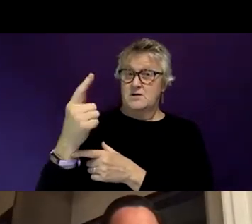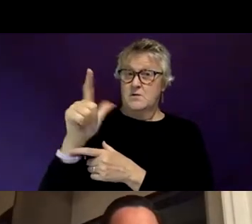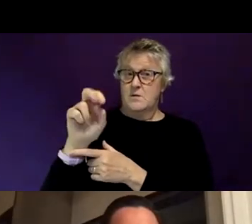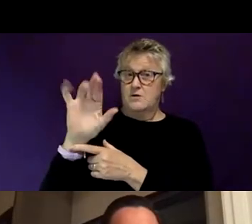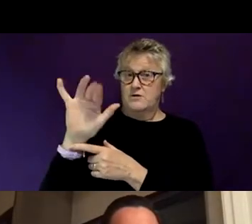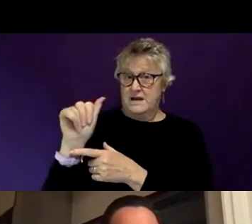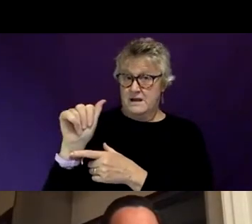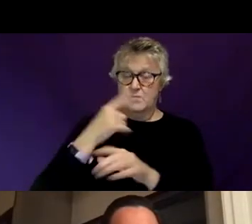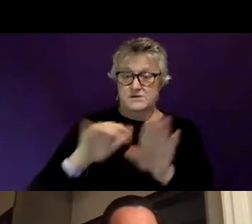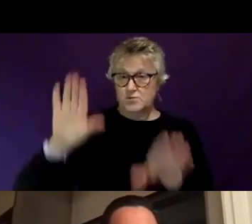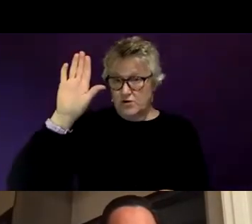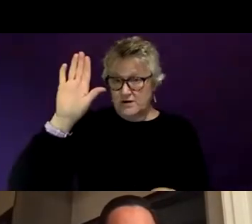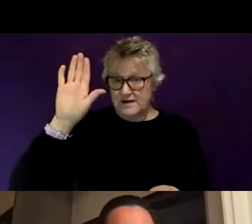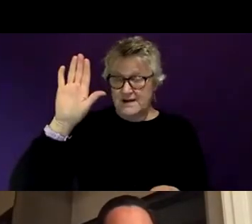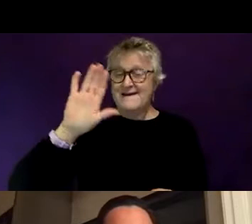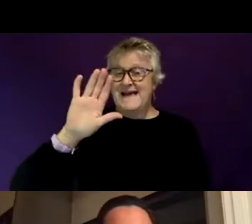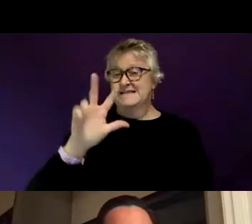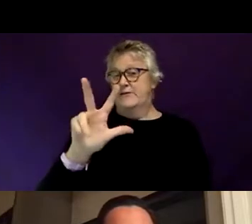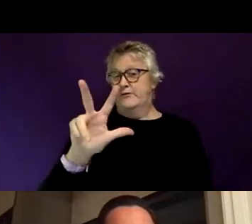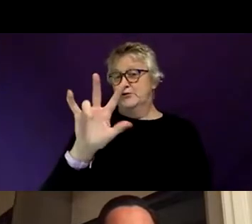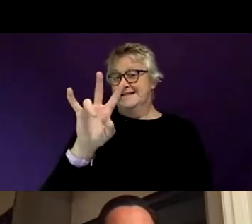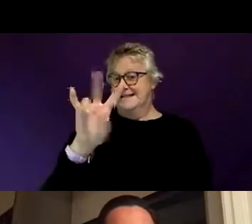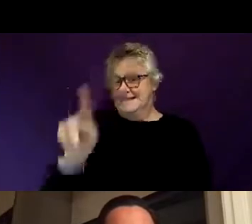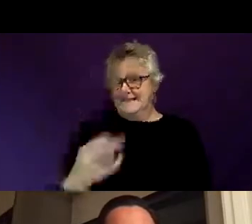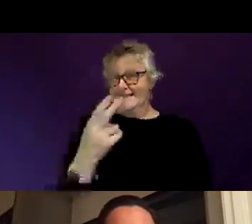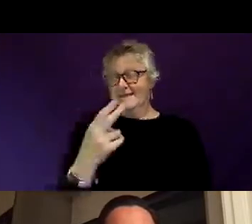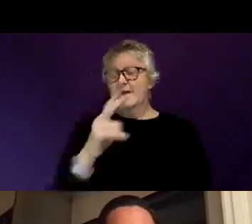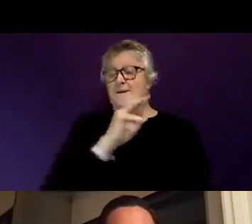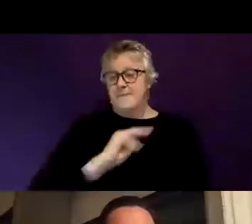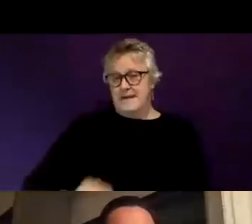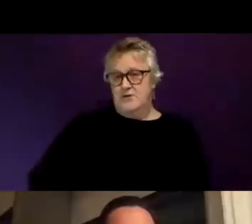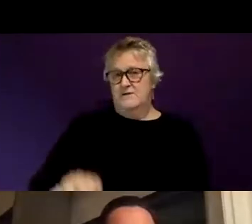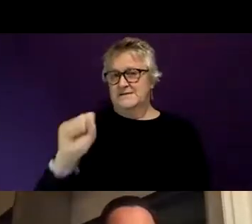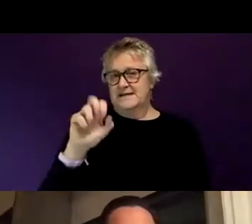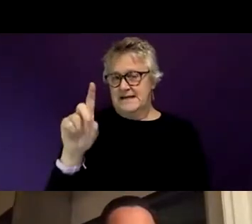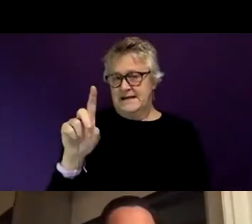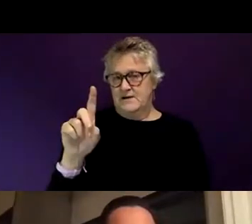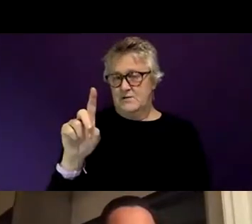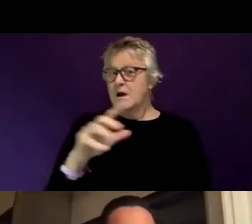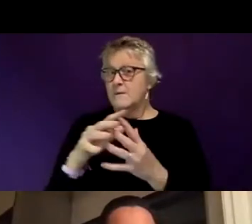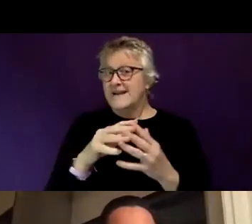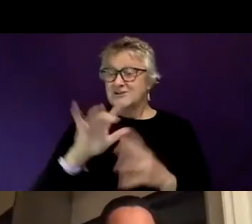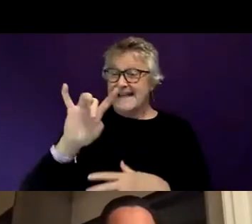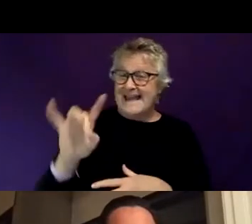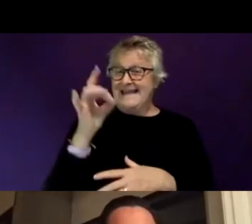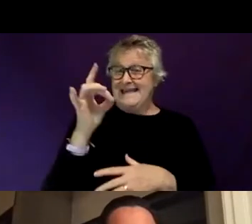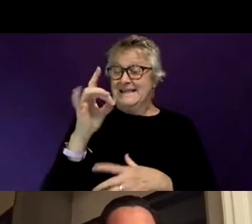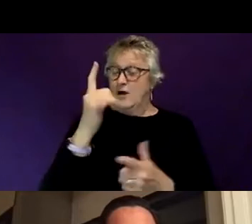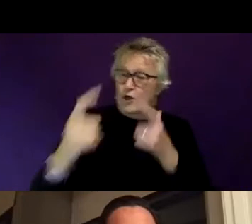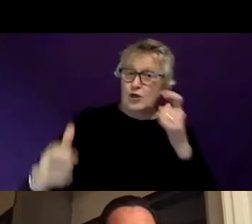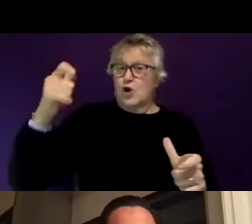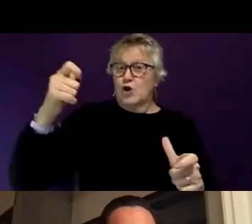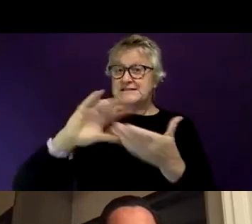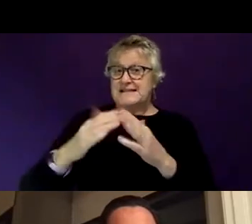the 37th mayor of the city of San Diego, America's 8th largest city and the 2nd largest in California.